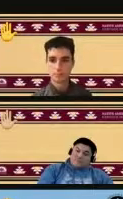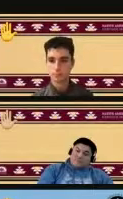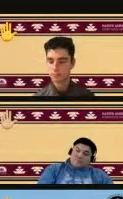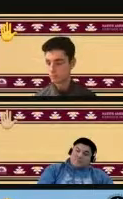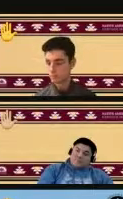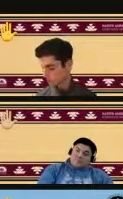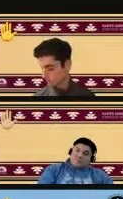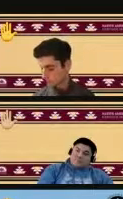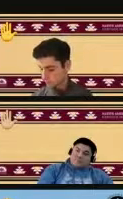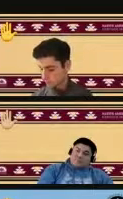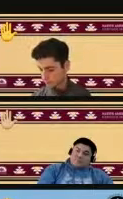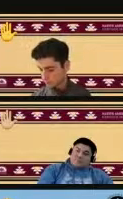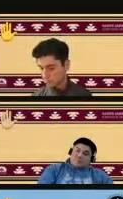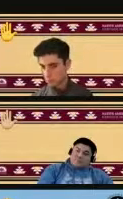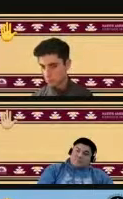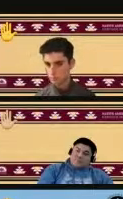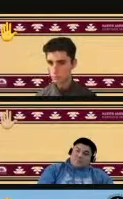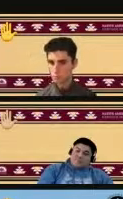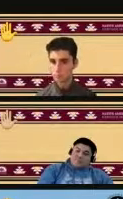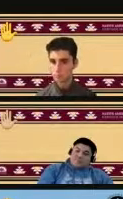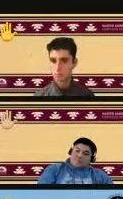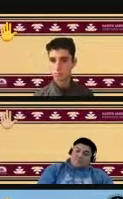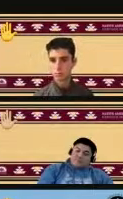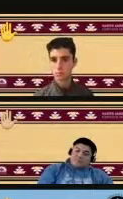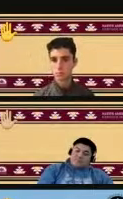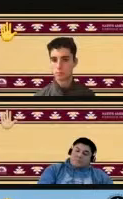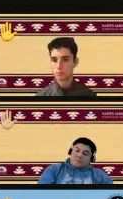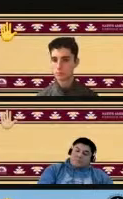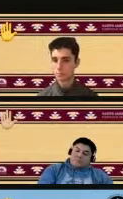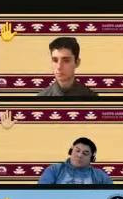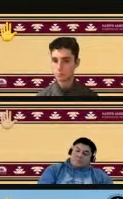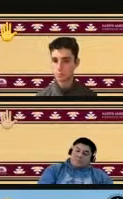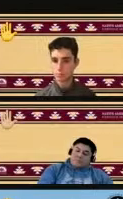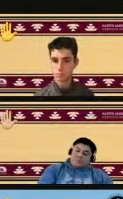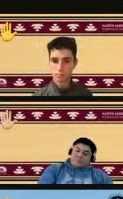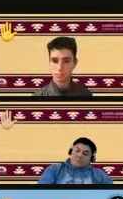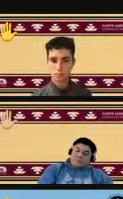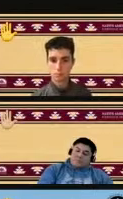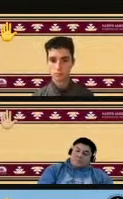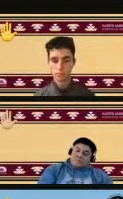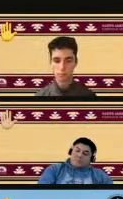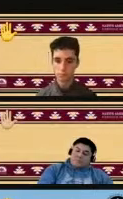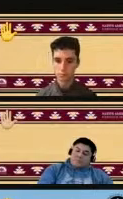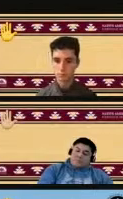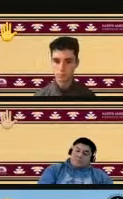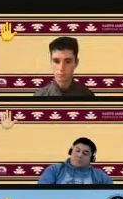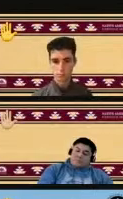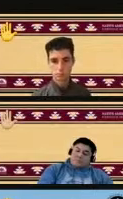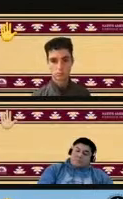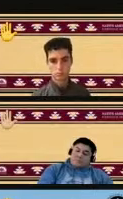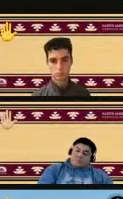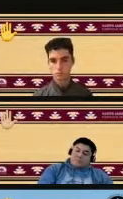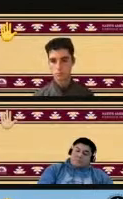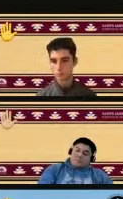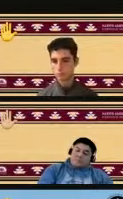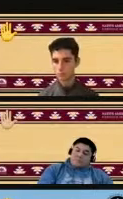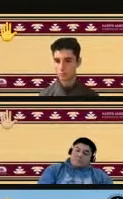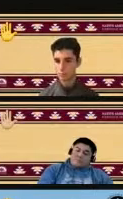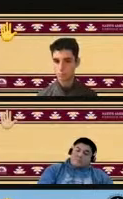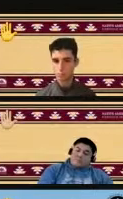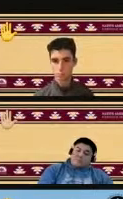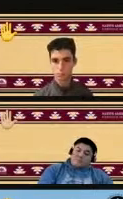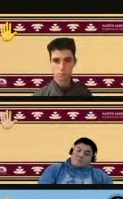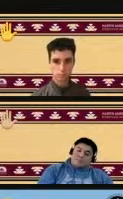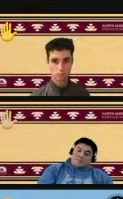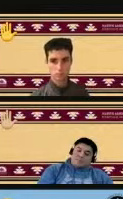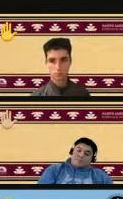for. But a person of great talent who's looking at a few different districts and some pay considerably